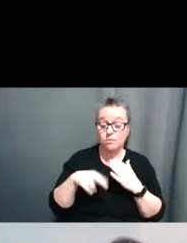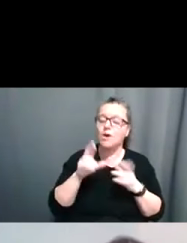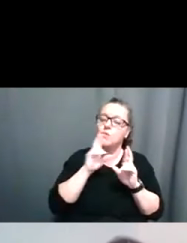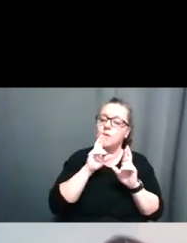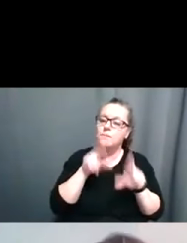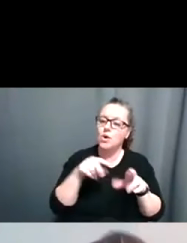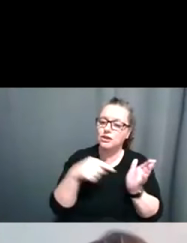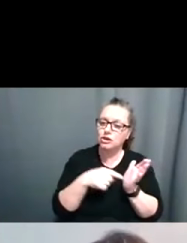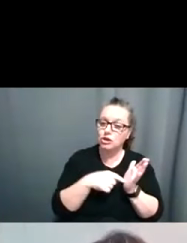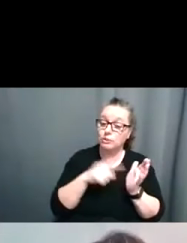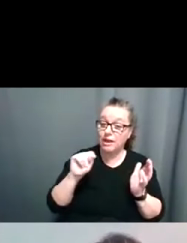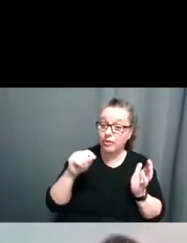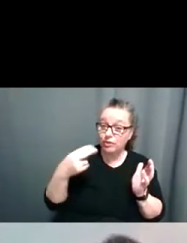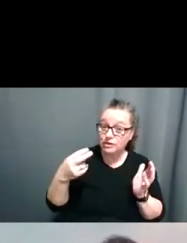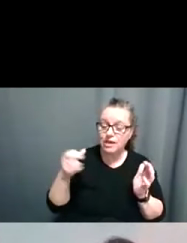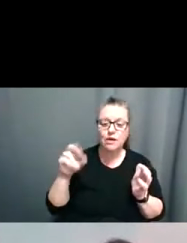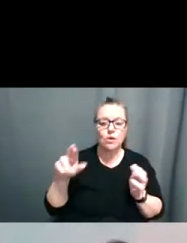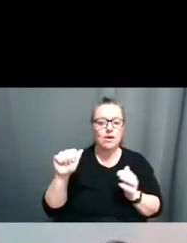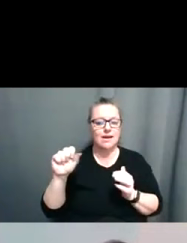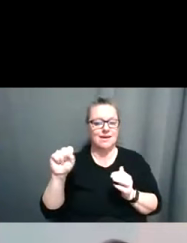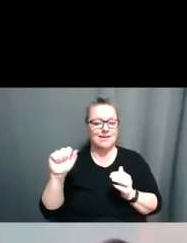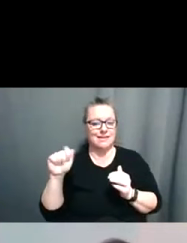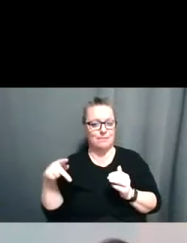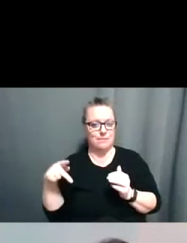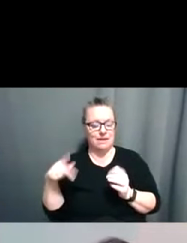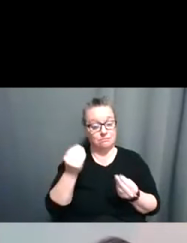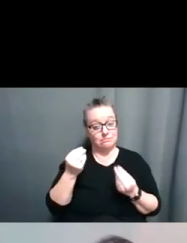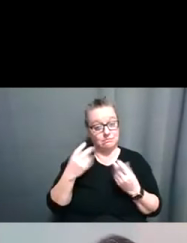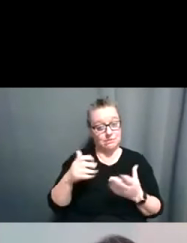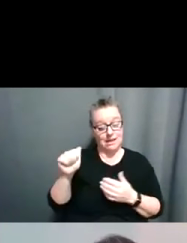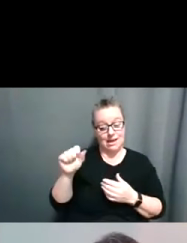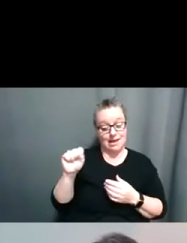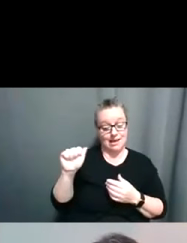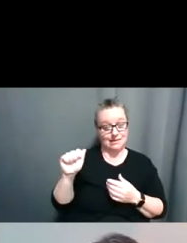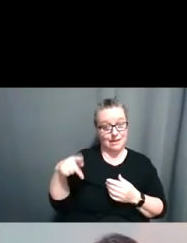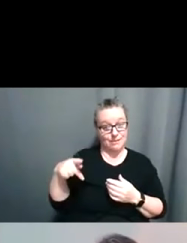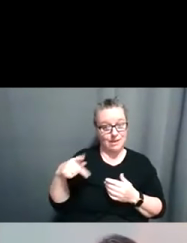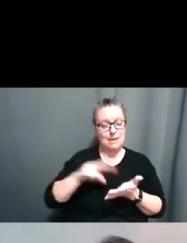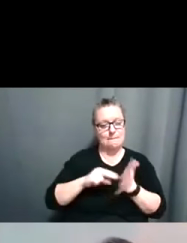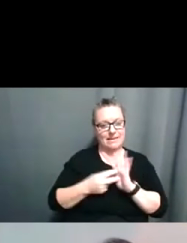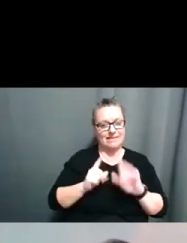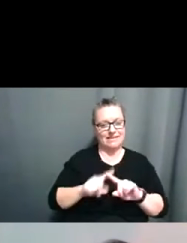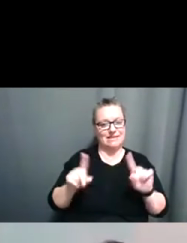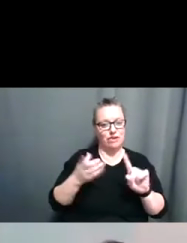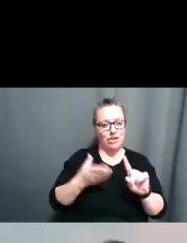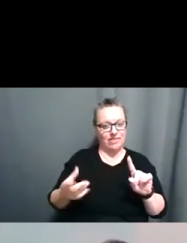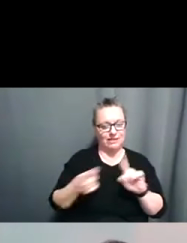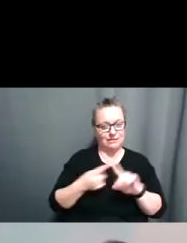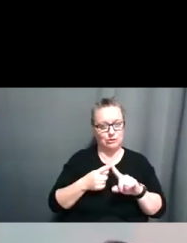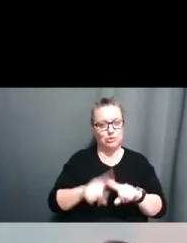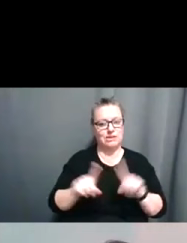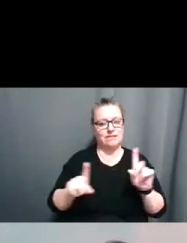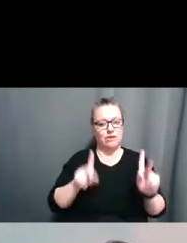or ASAP? I can tell you from experience, ASAP means different things to different people, and it